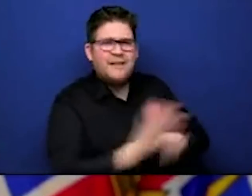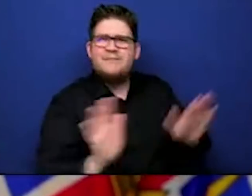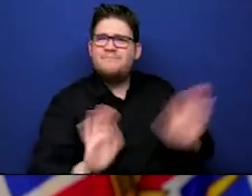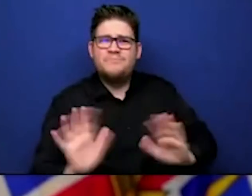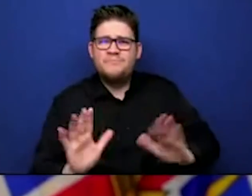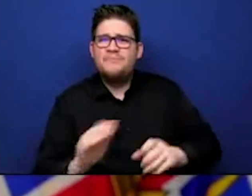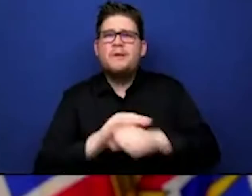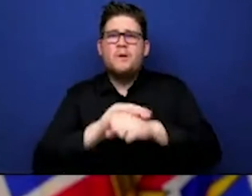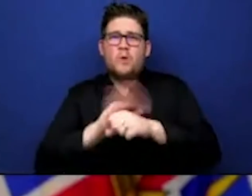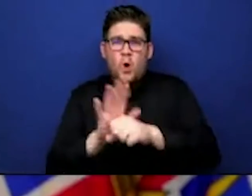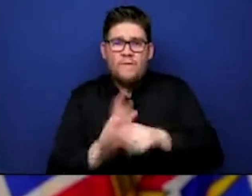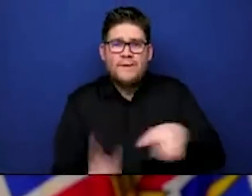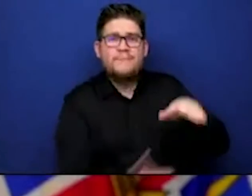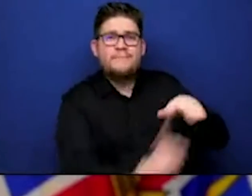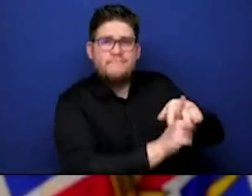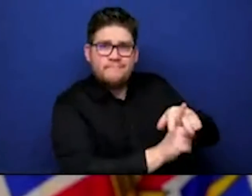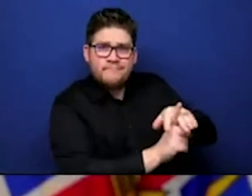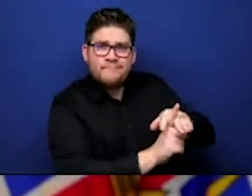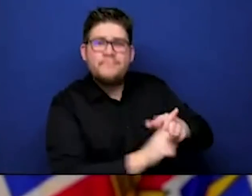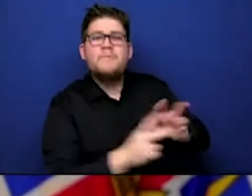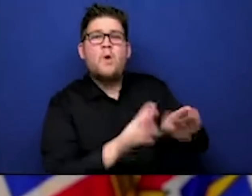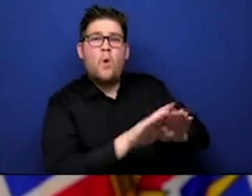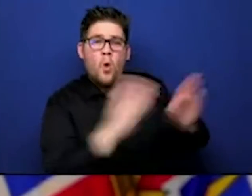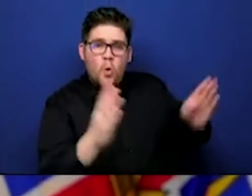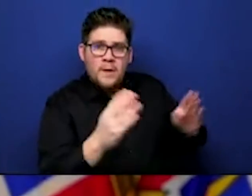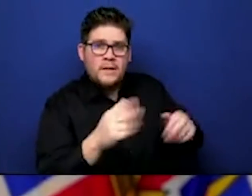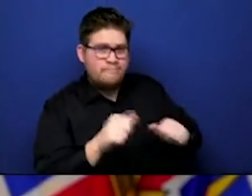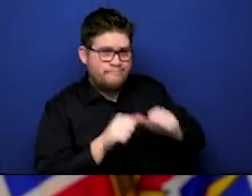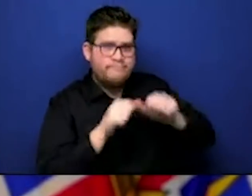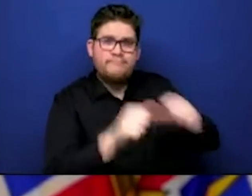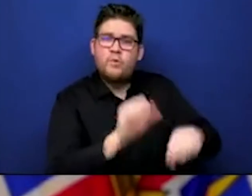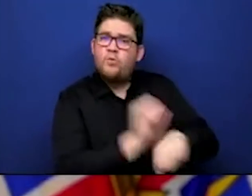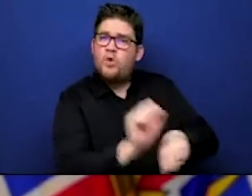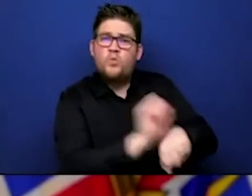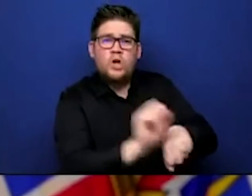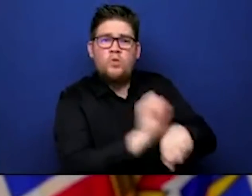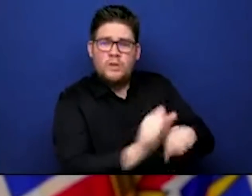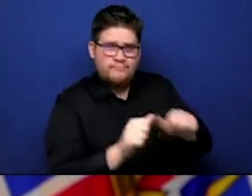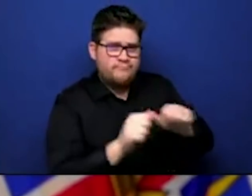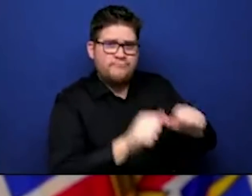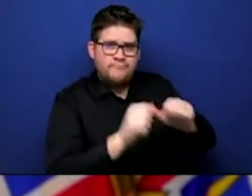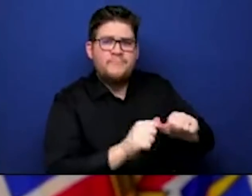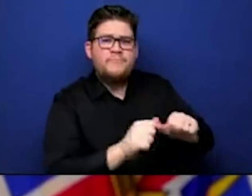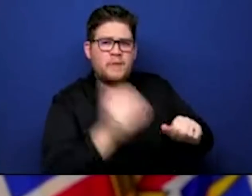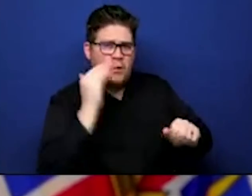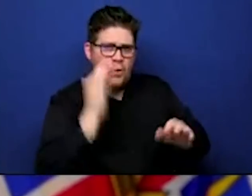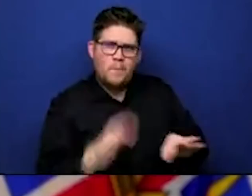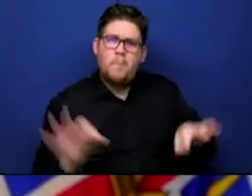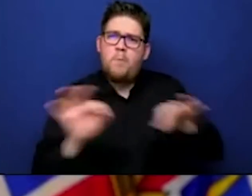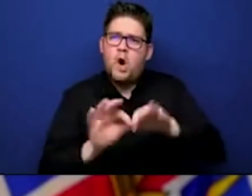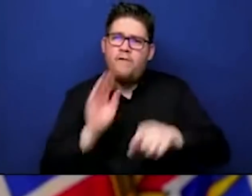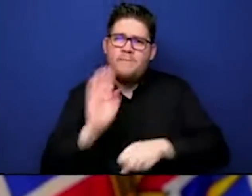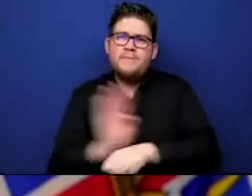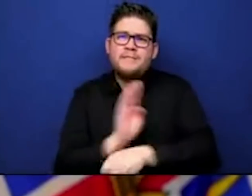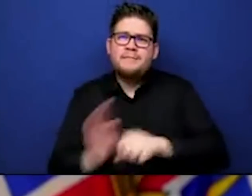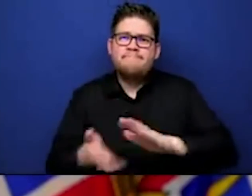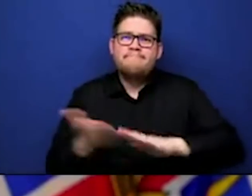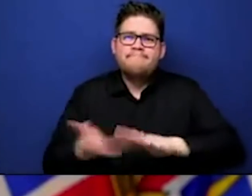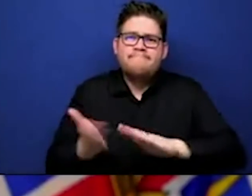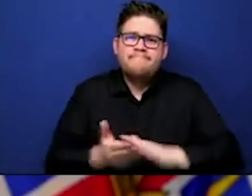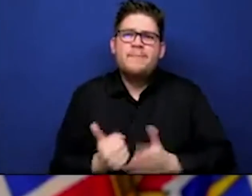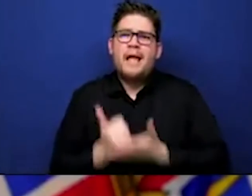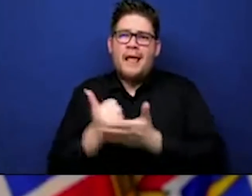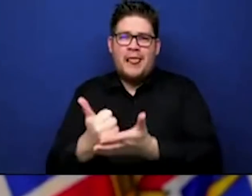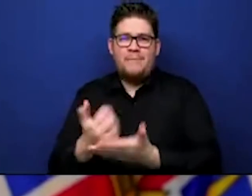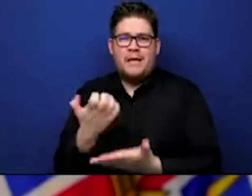businesses open and keep people working because we know how that important that is, not just for the economy, but for our